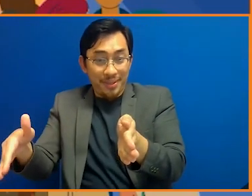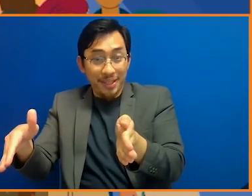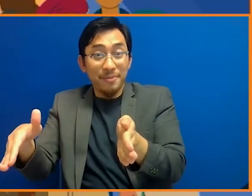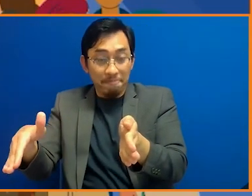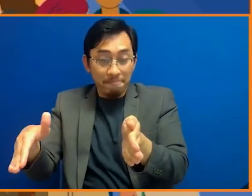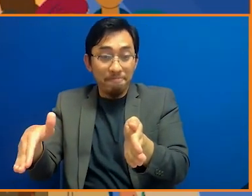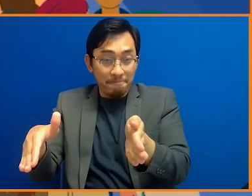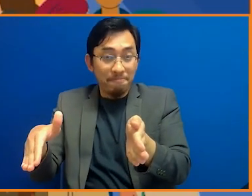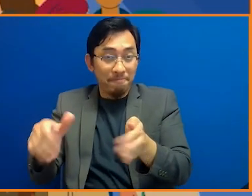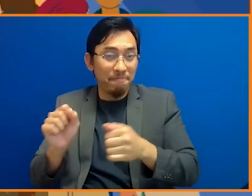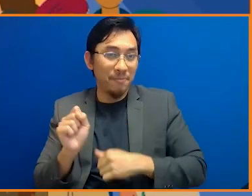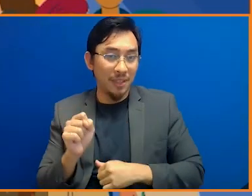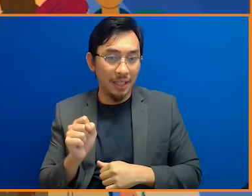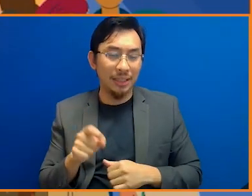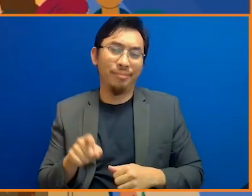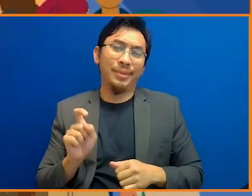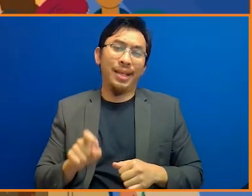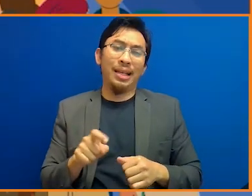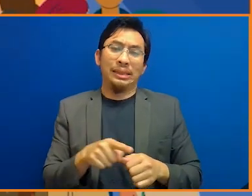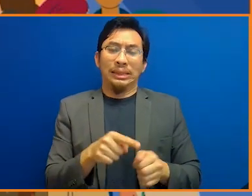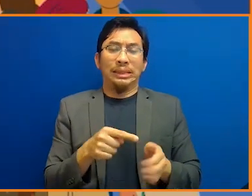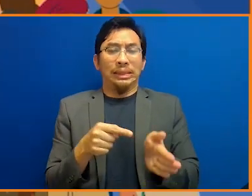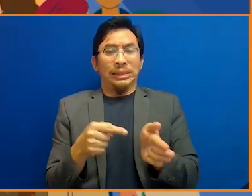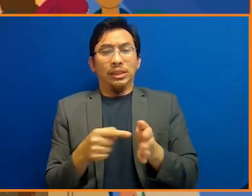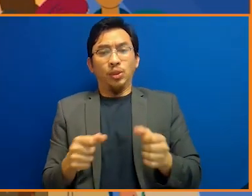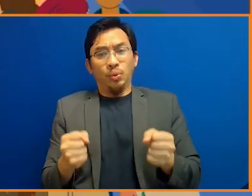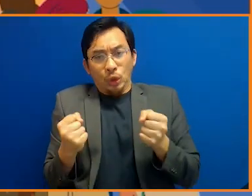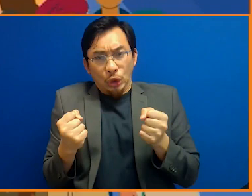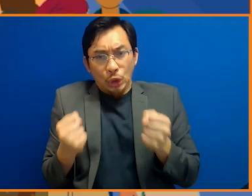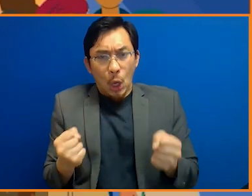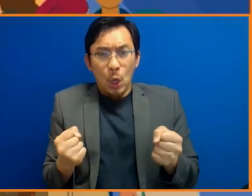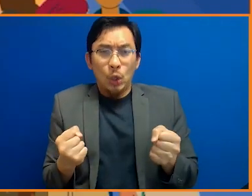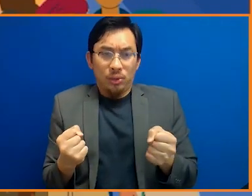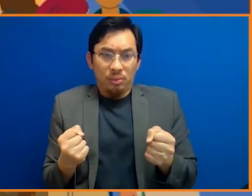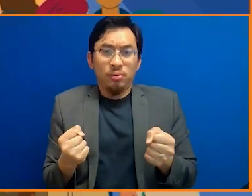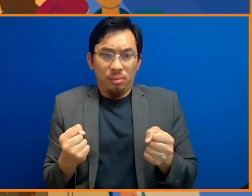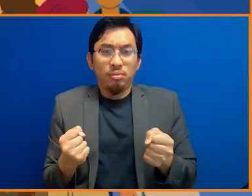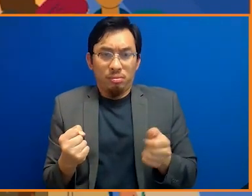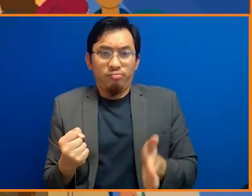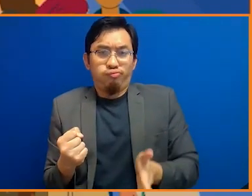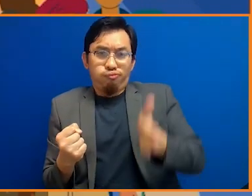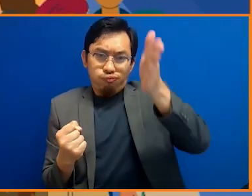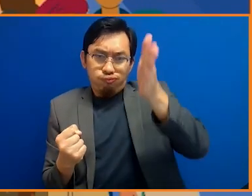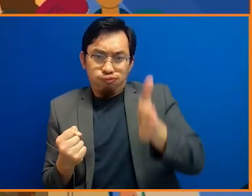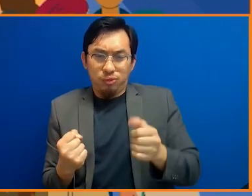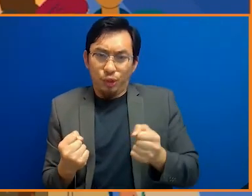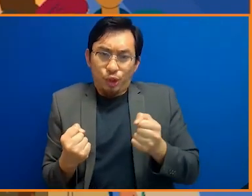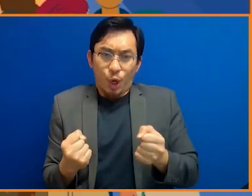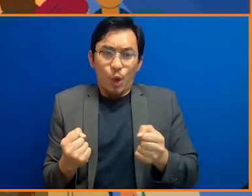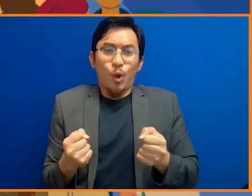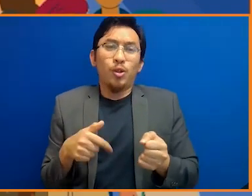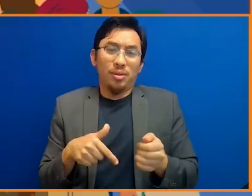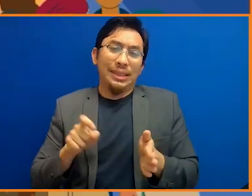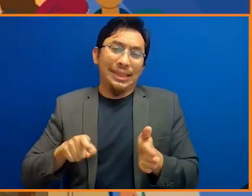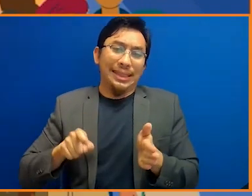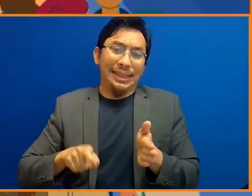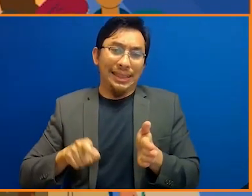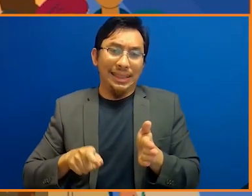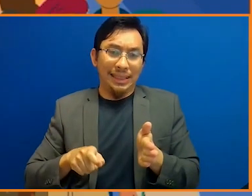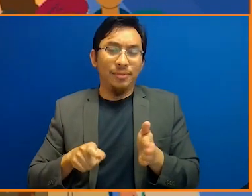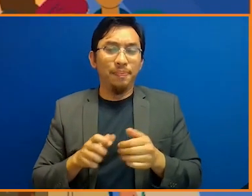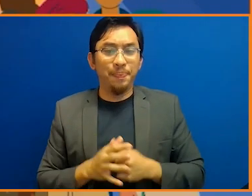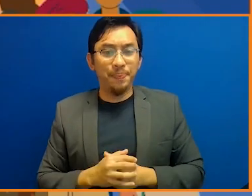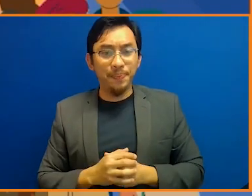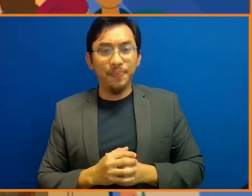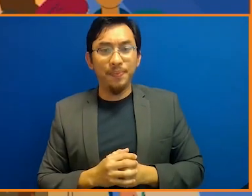top like this. So yeah, we need to strengthen the structures behind the seawall. That